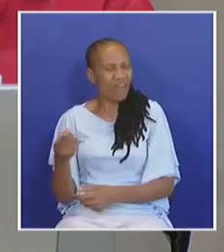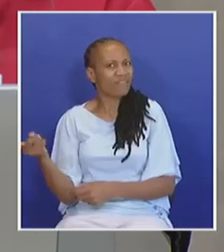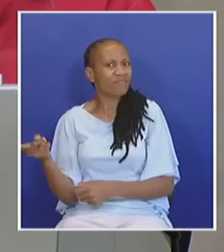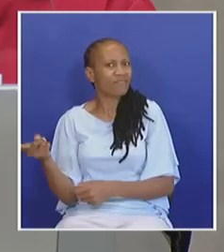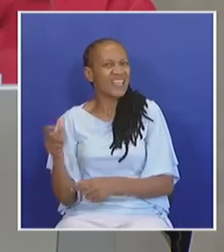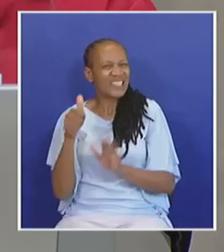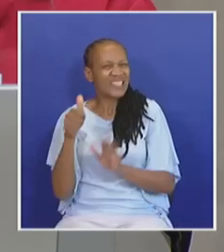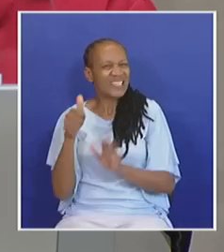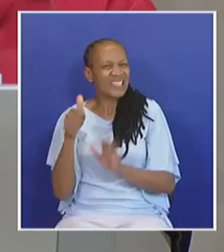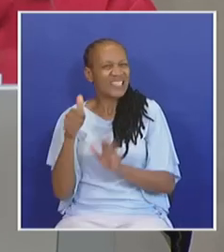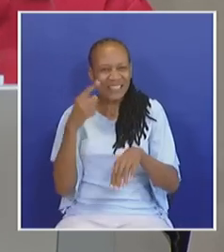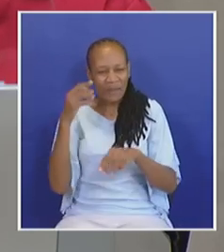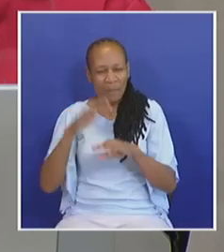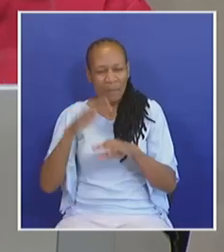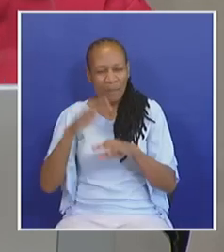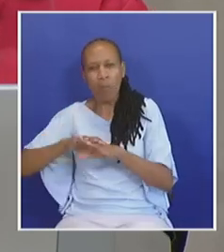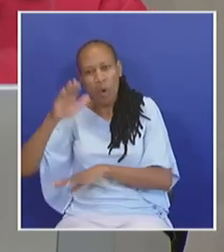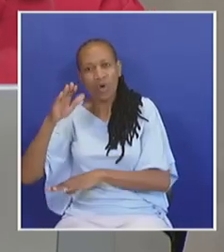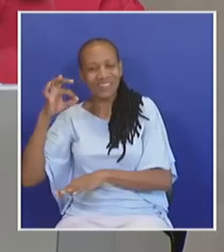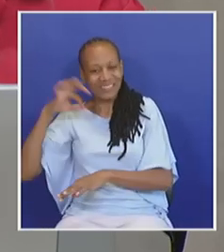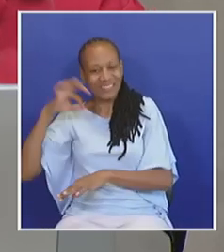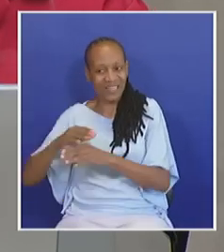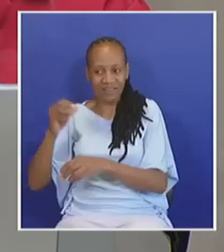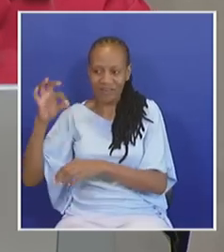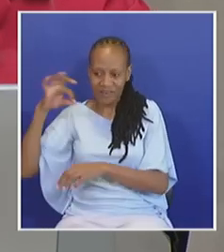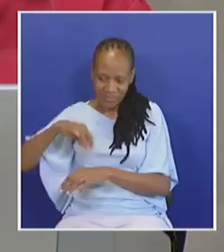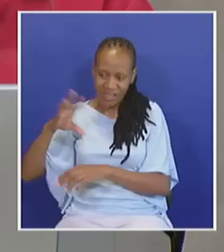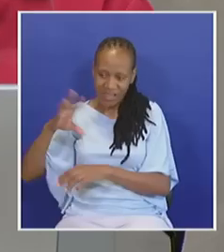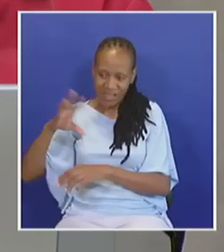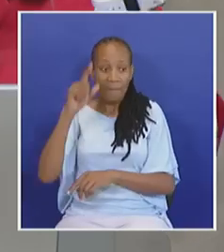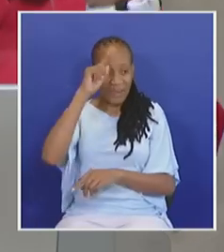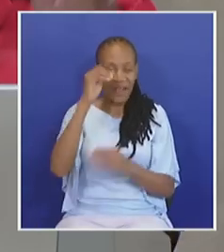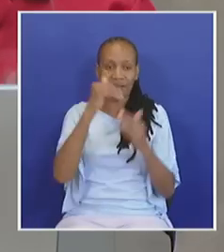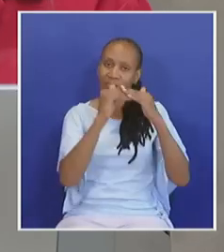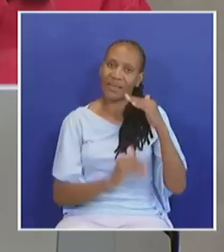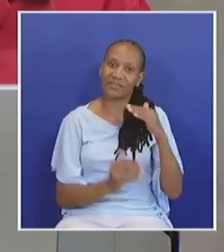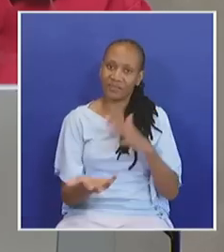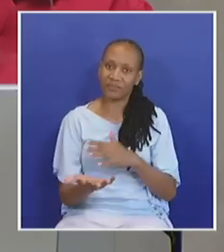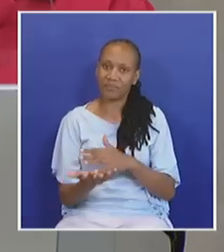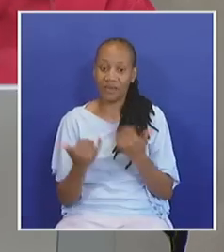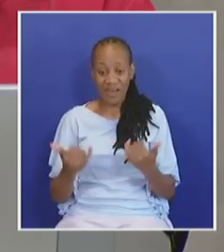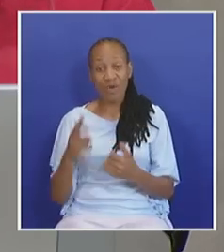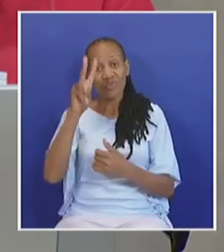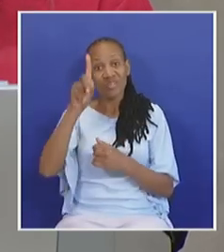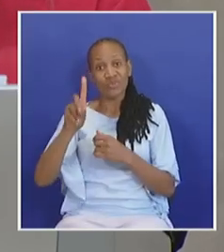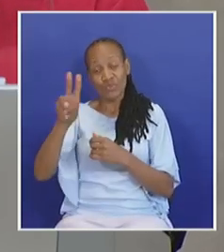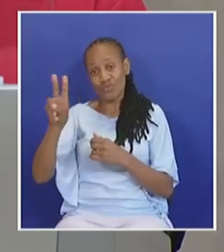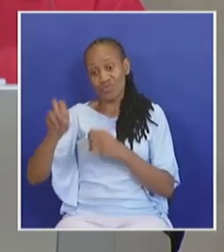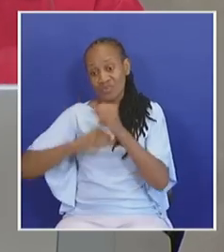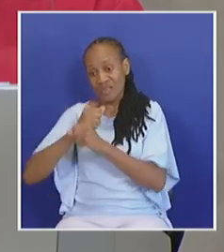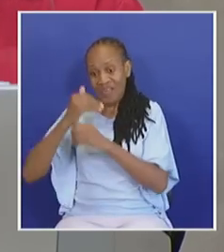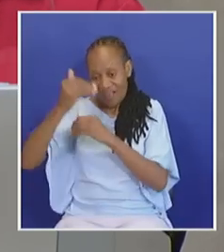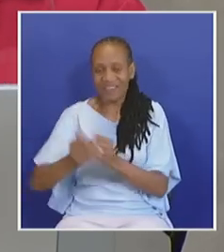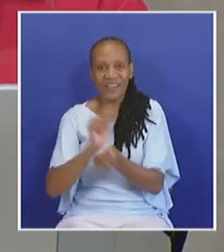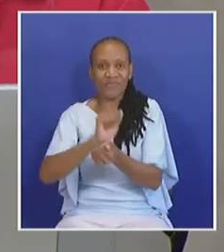times more than black people. 22 years after the so-called freedom. They